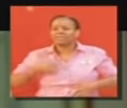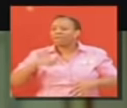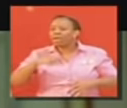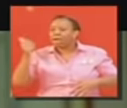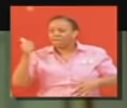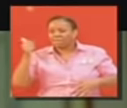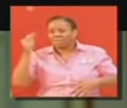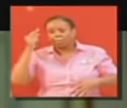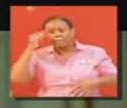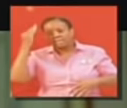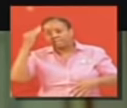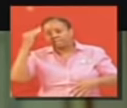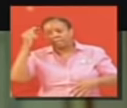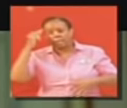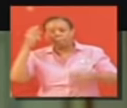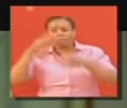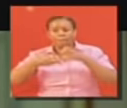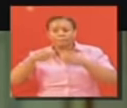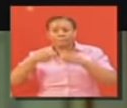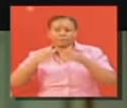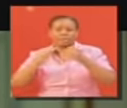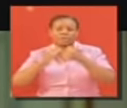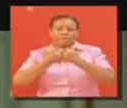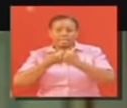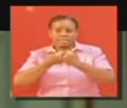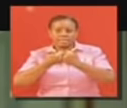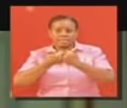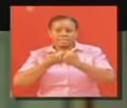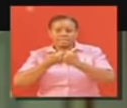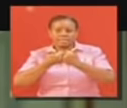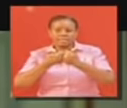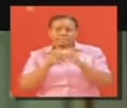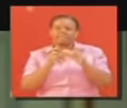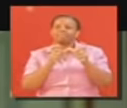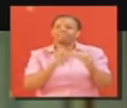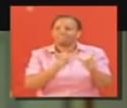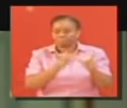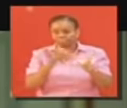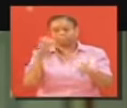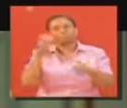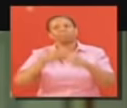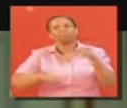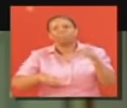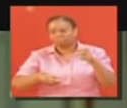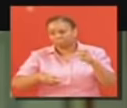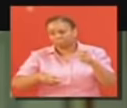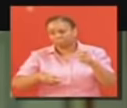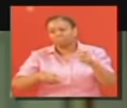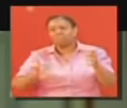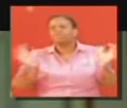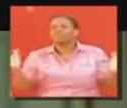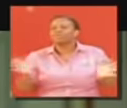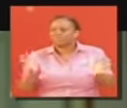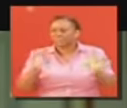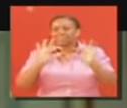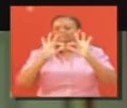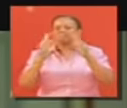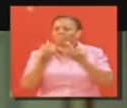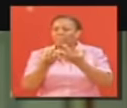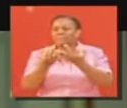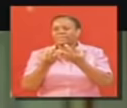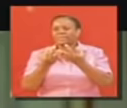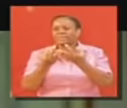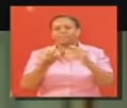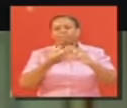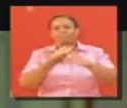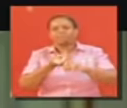self-quarantine is a difficult time. We know and understand this. I urge families and loved ones, do check up on them